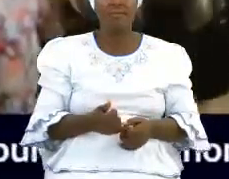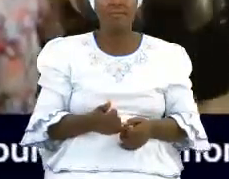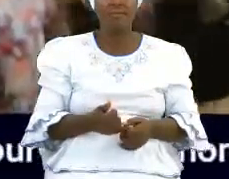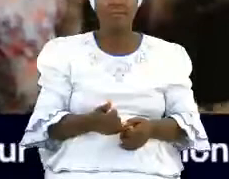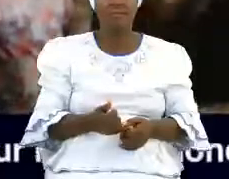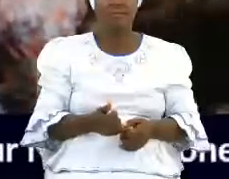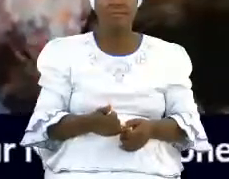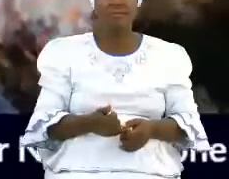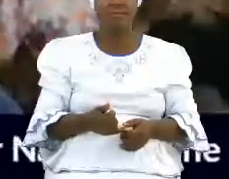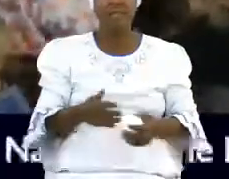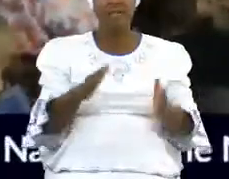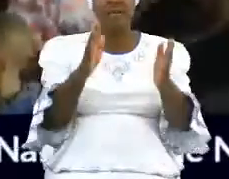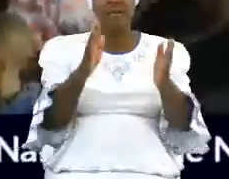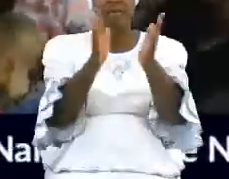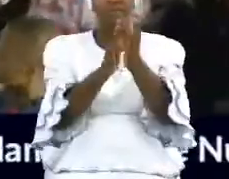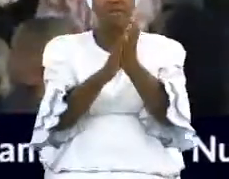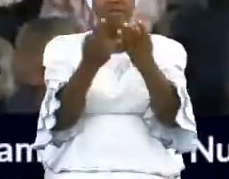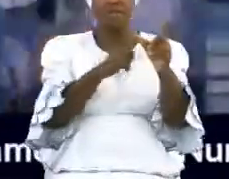Praise the Lord.